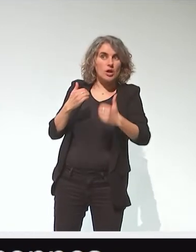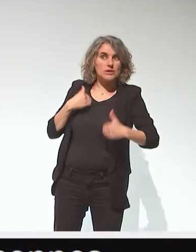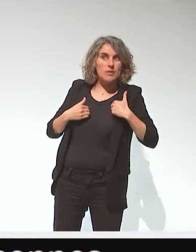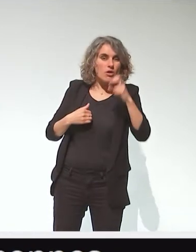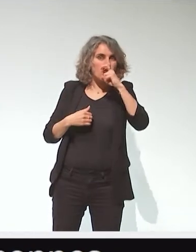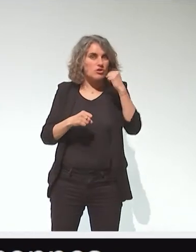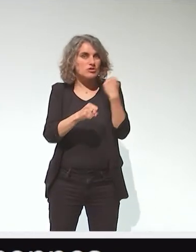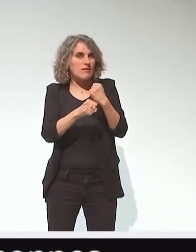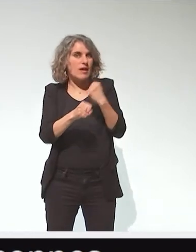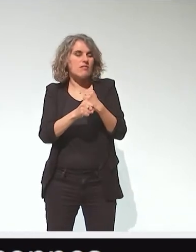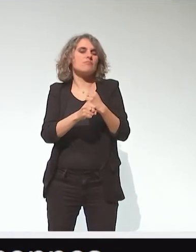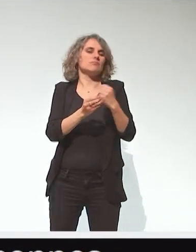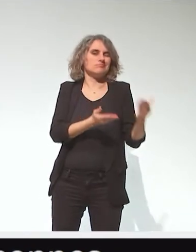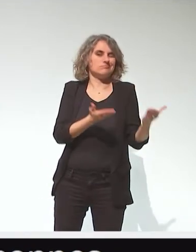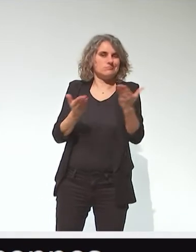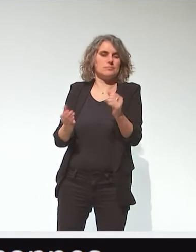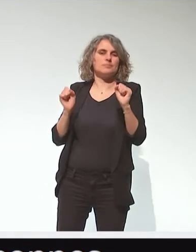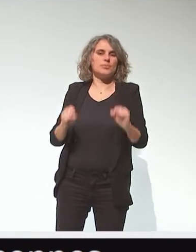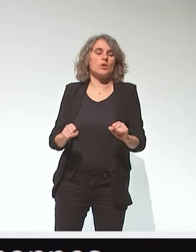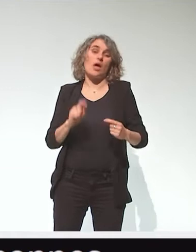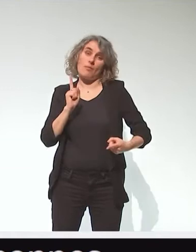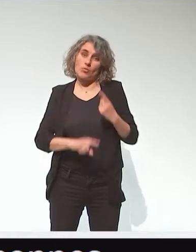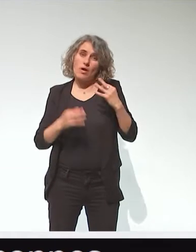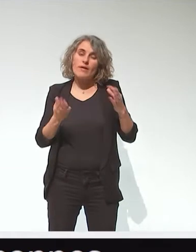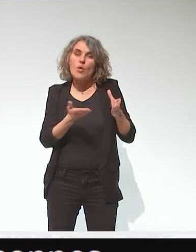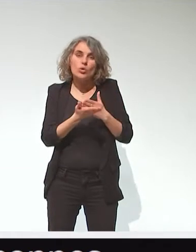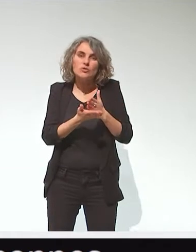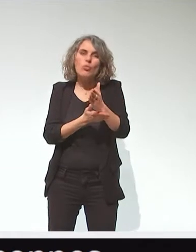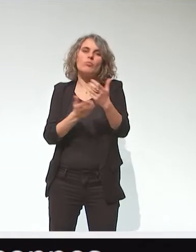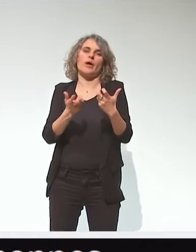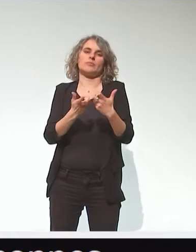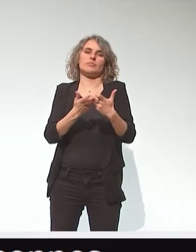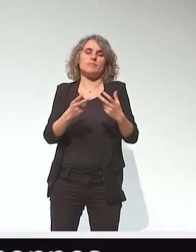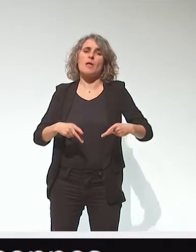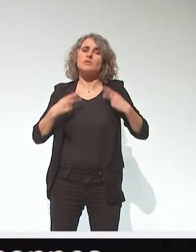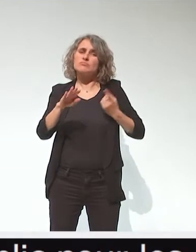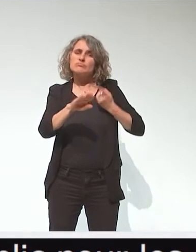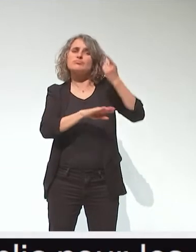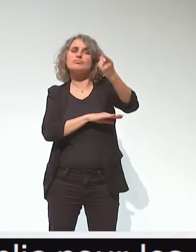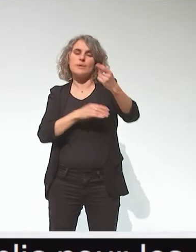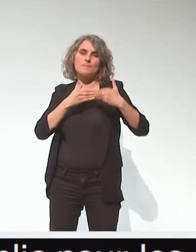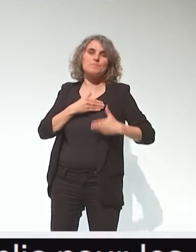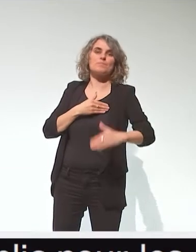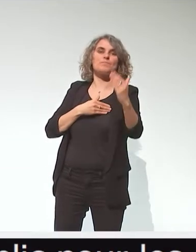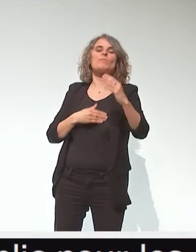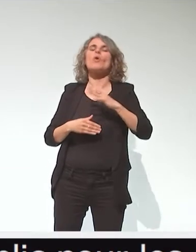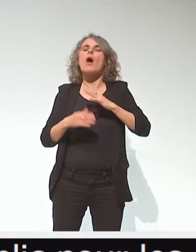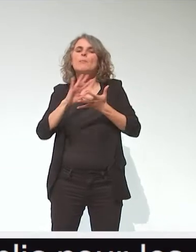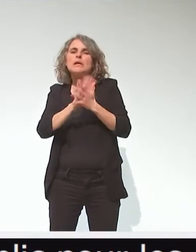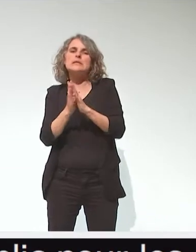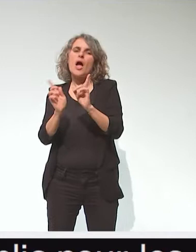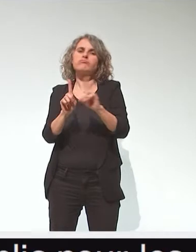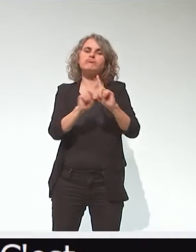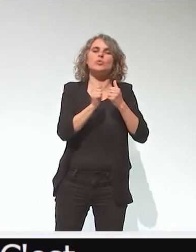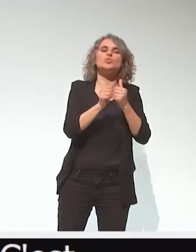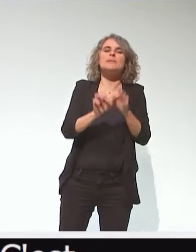for persons with disabilities along the life course. We have seen various practices in the member states. In some public employment services,